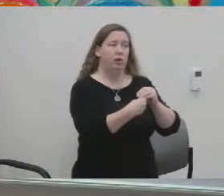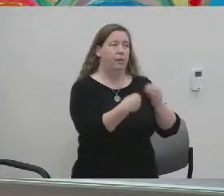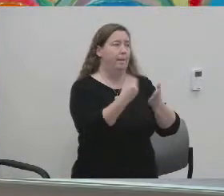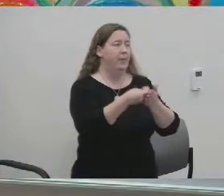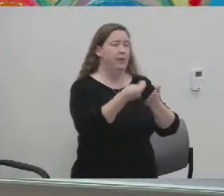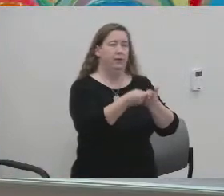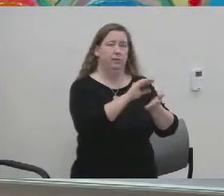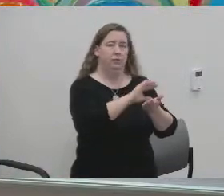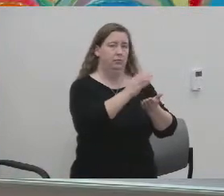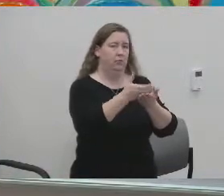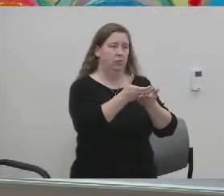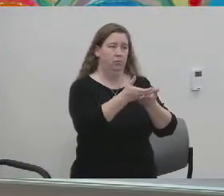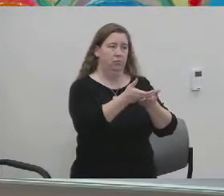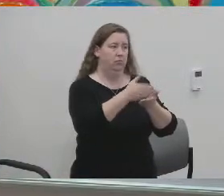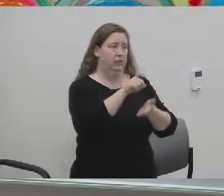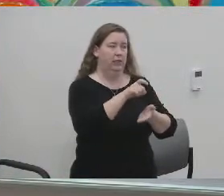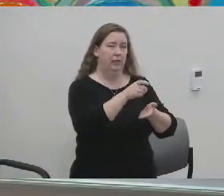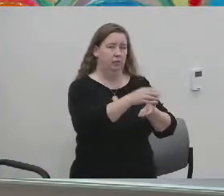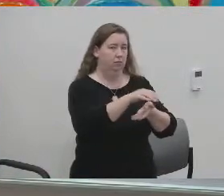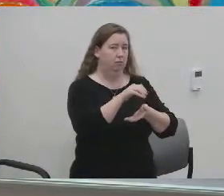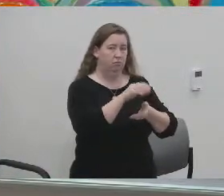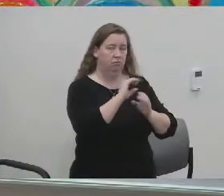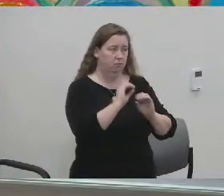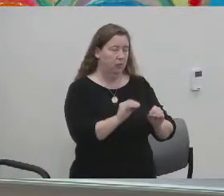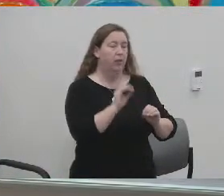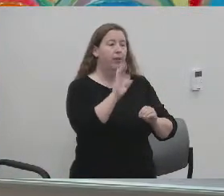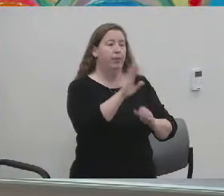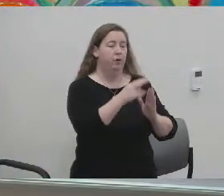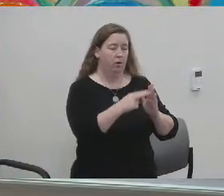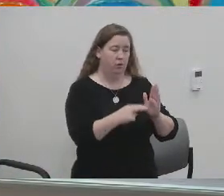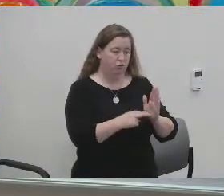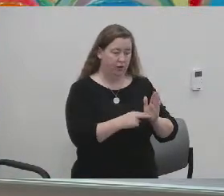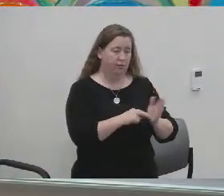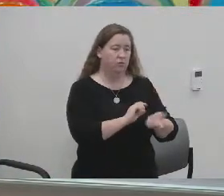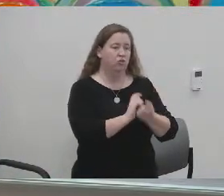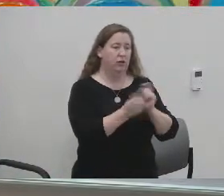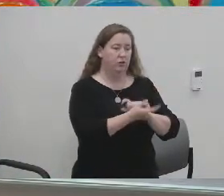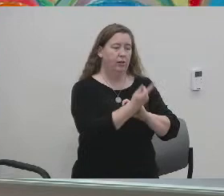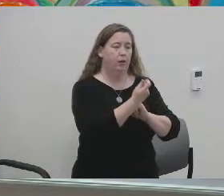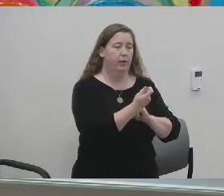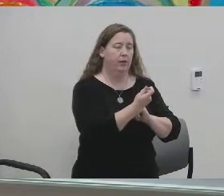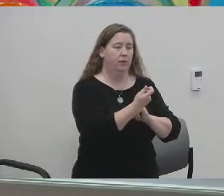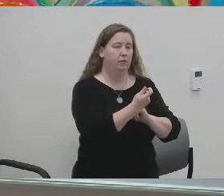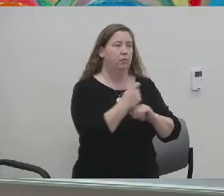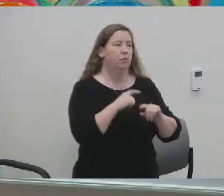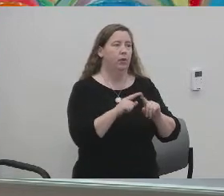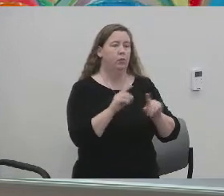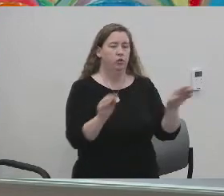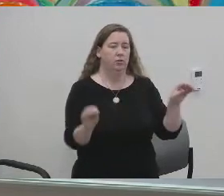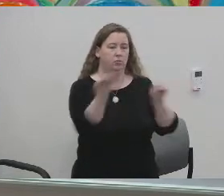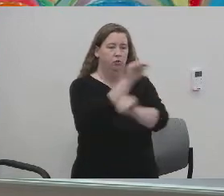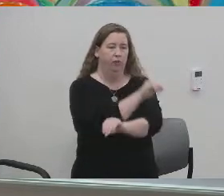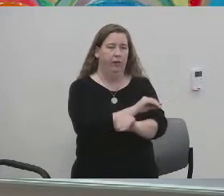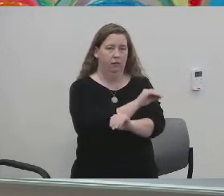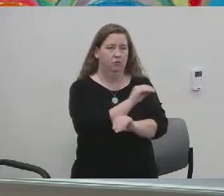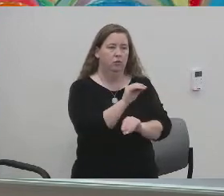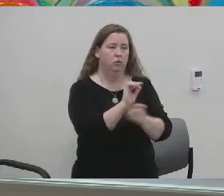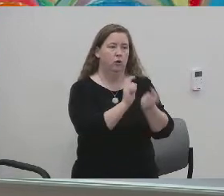budget allocation. Their contract, there's a change, but it's just being moved from another area to accommodate that.